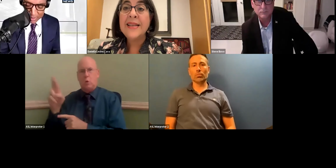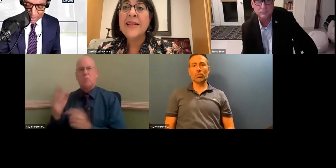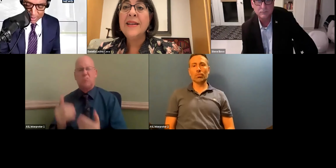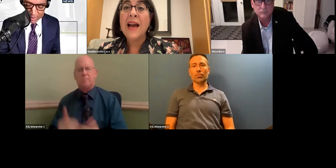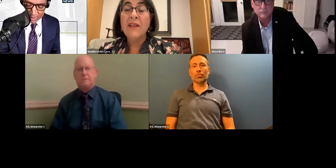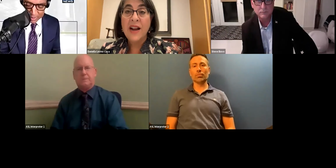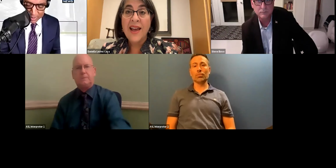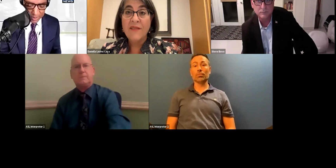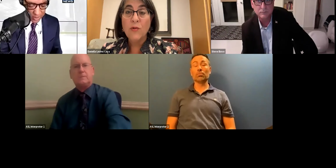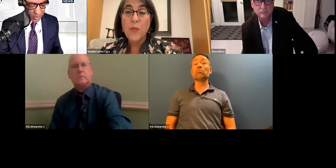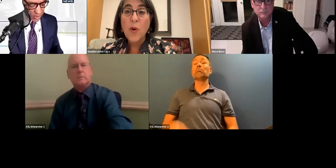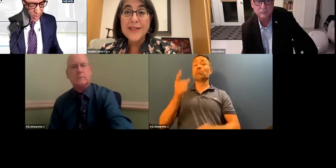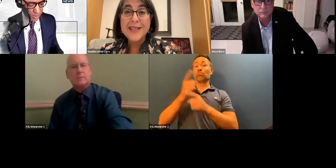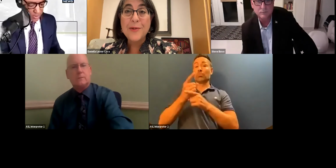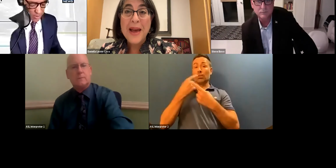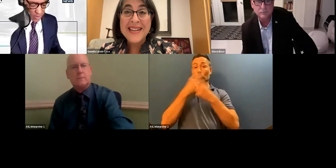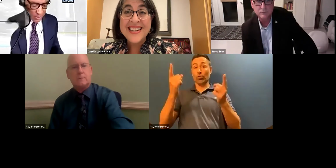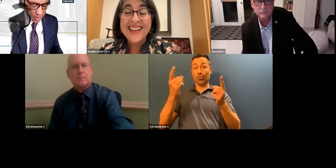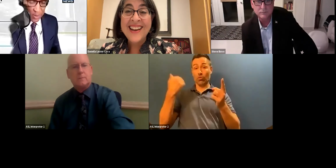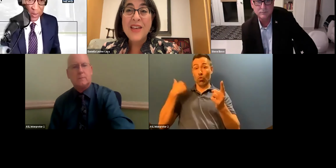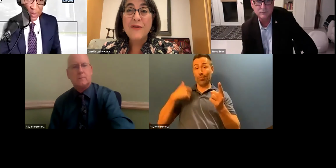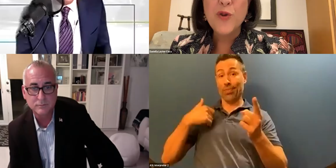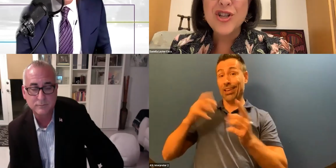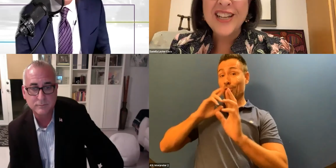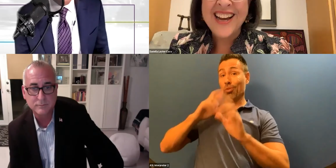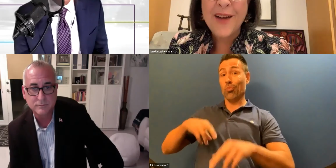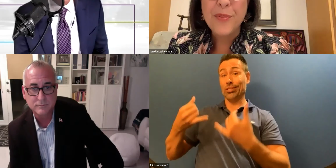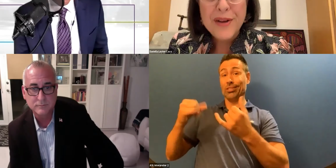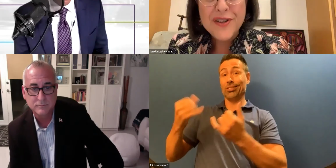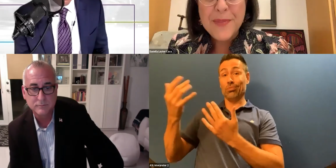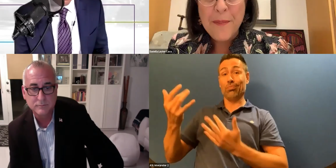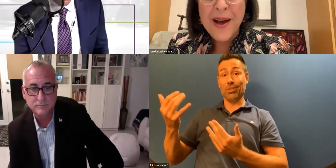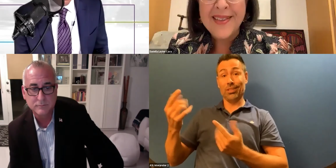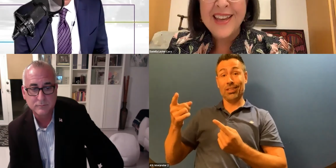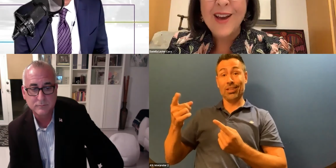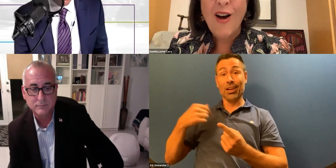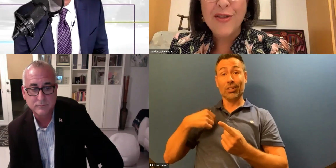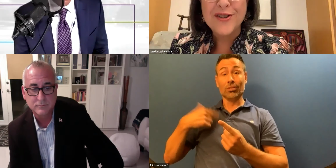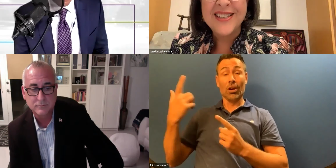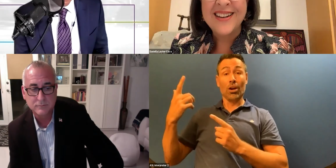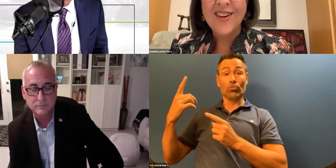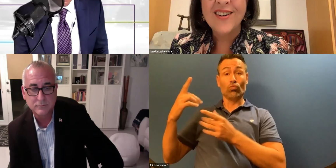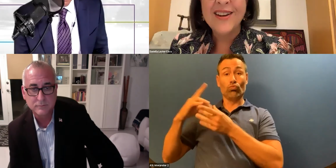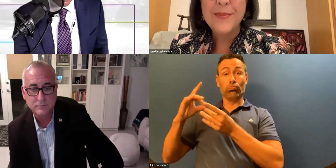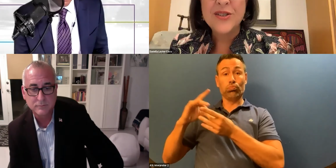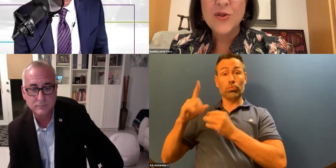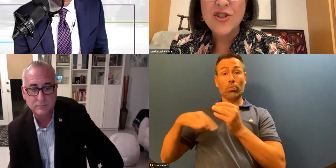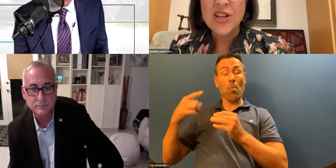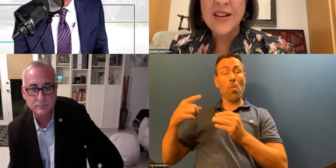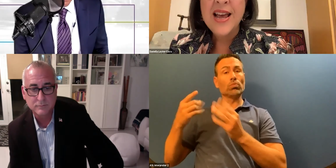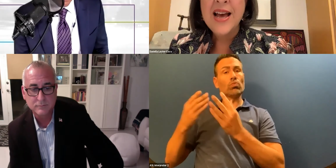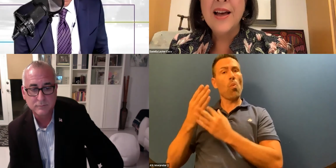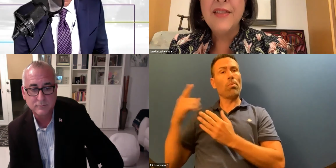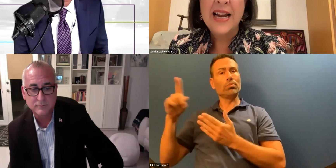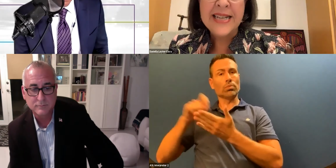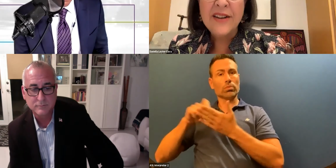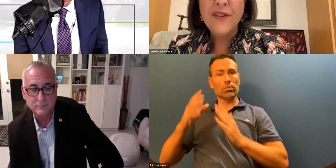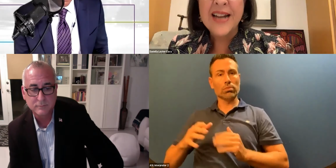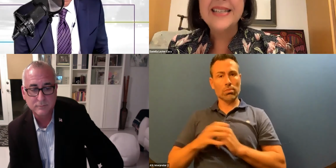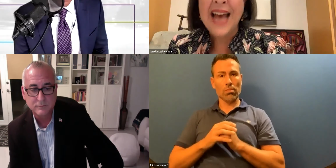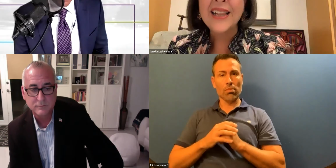I said, Calvin, I have a report still pending that fortunately I got briefed about by the authors in our administration